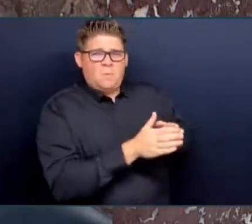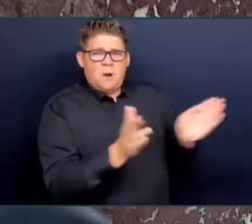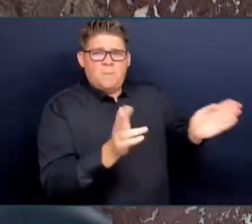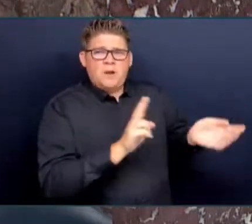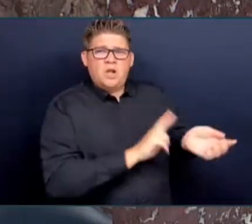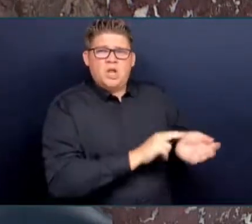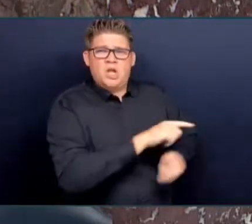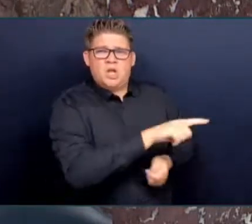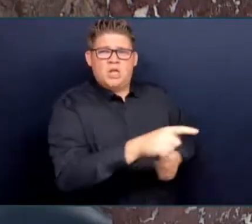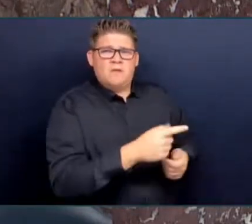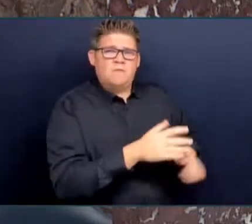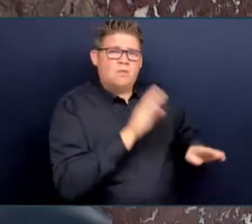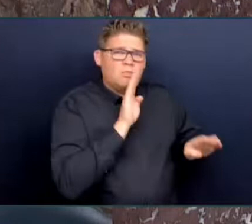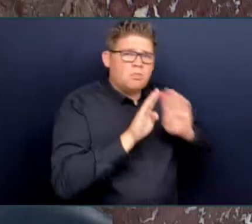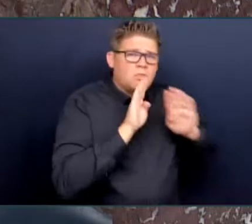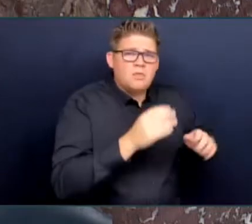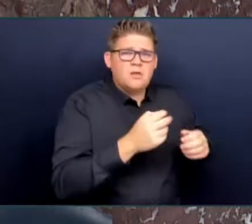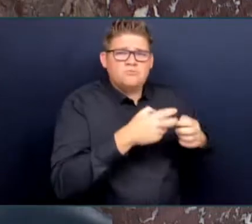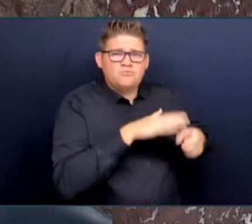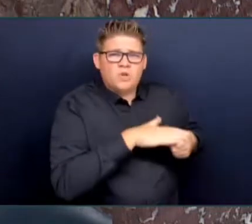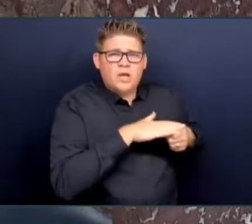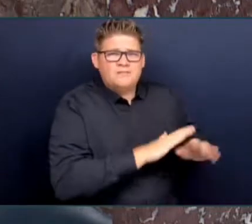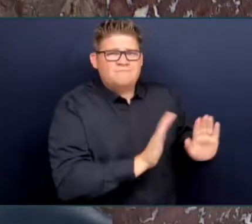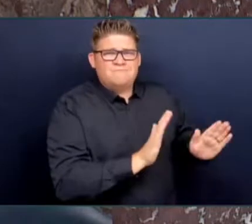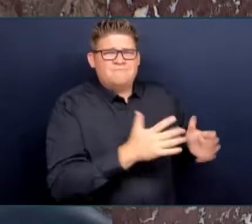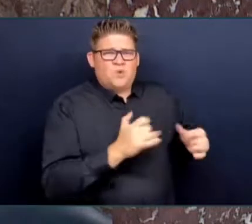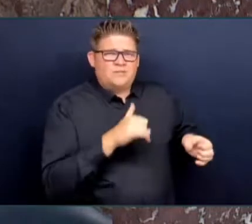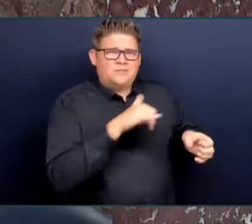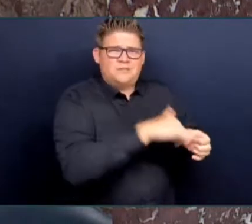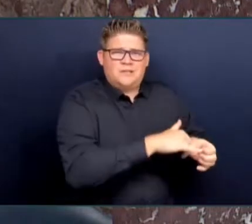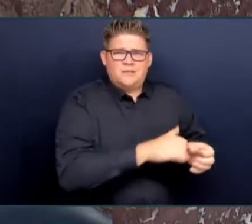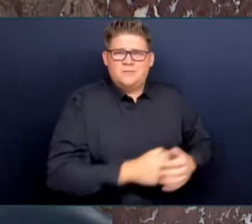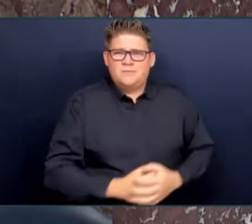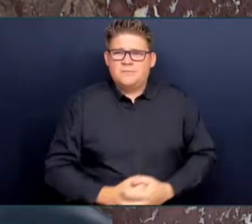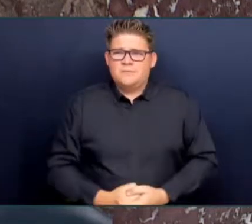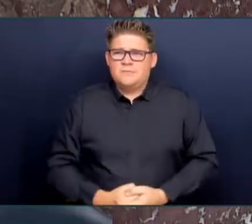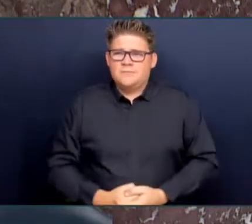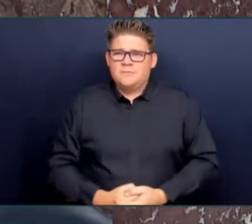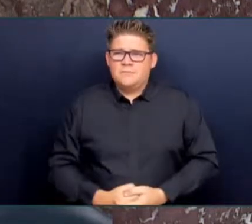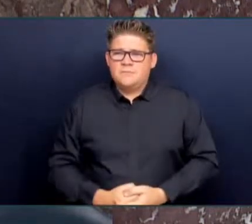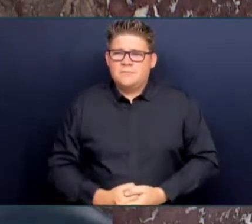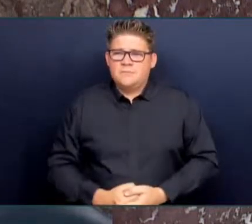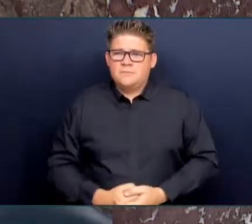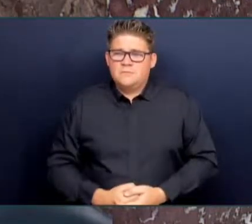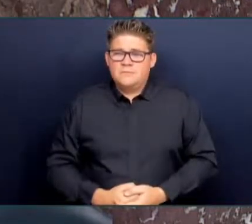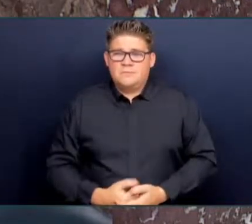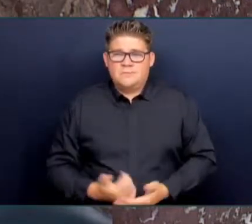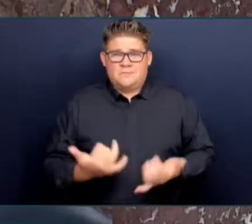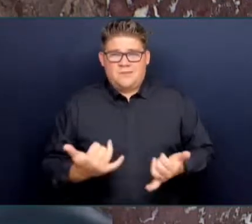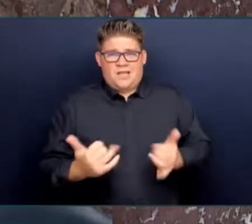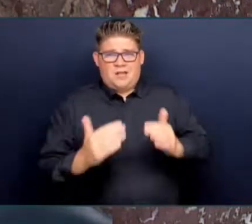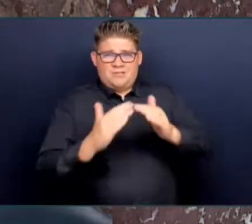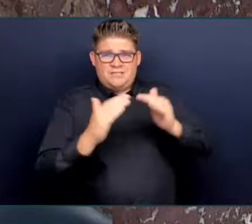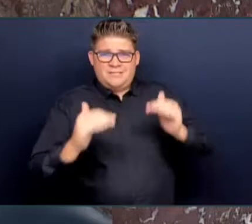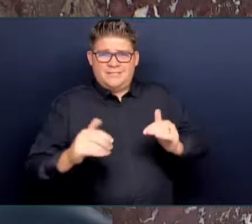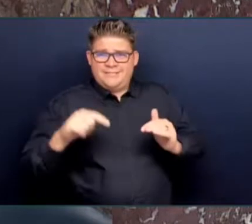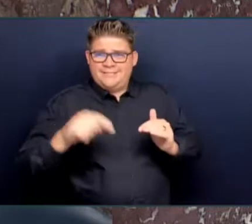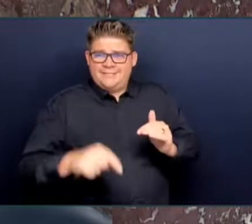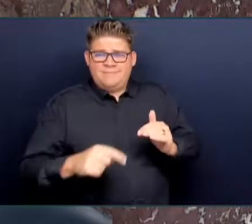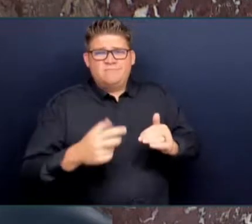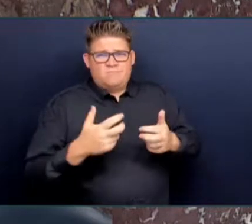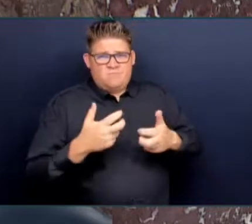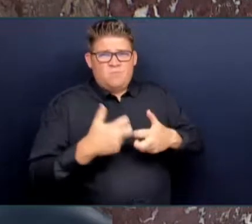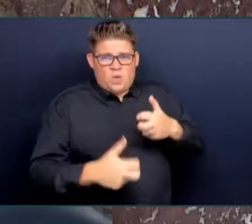on its last legs than our current NDP Minister of Health using a backdoor approach to bring in for-profit